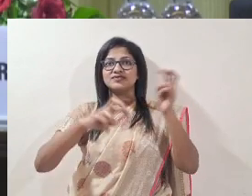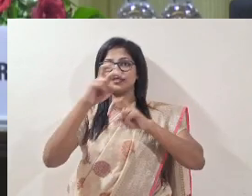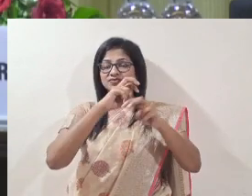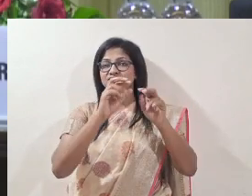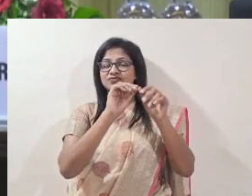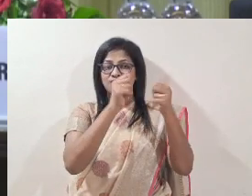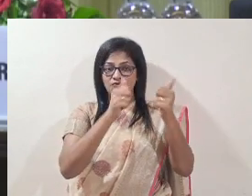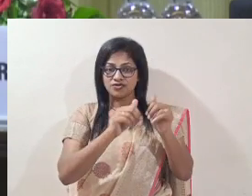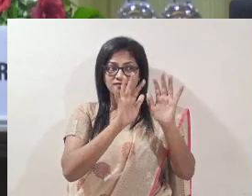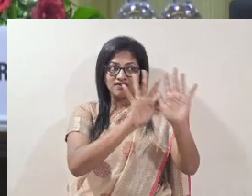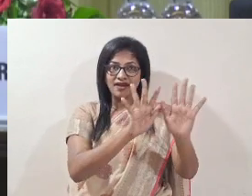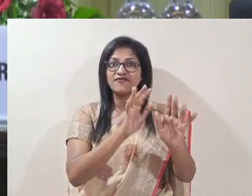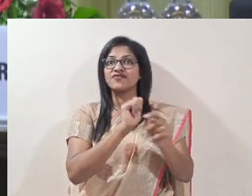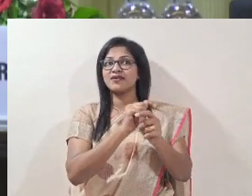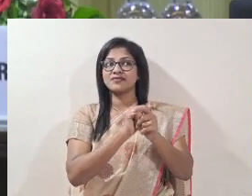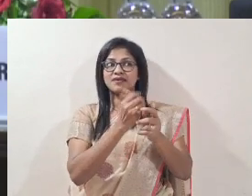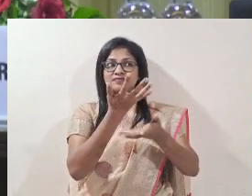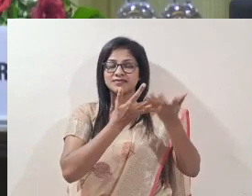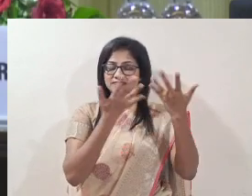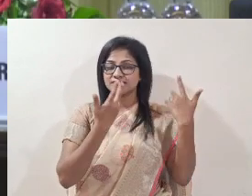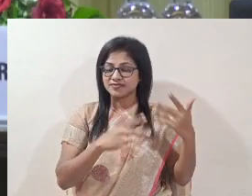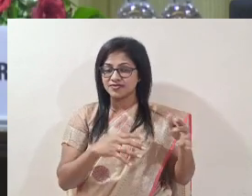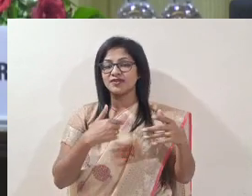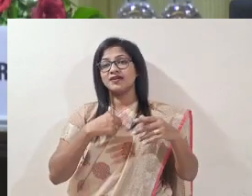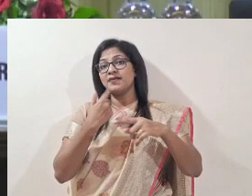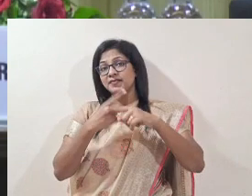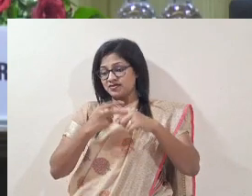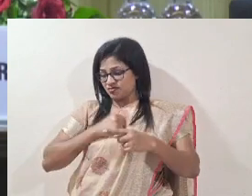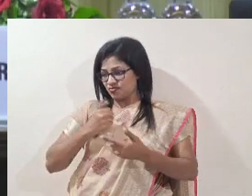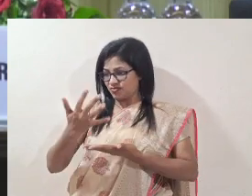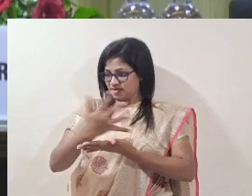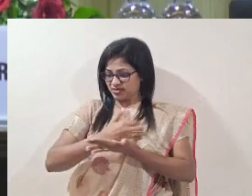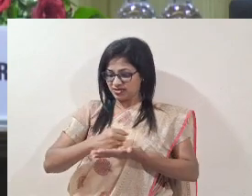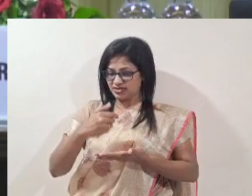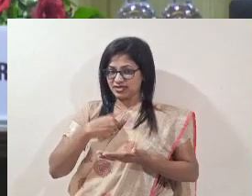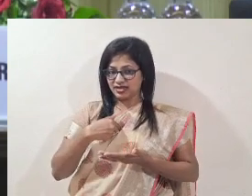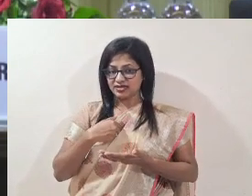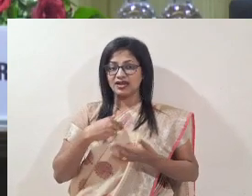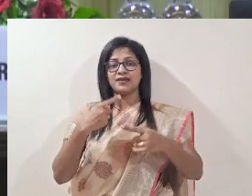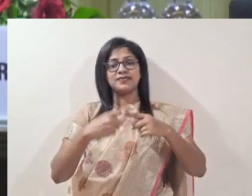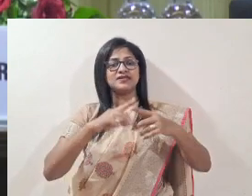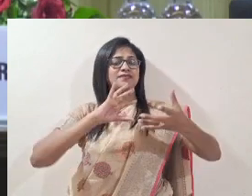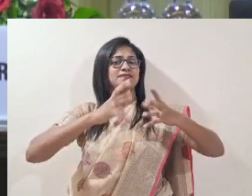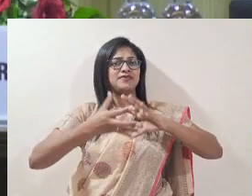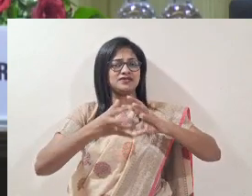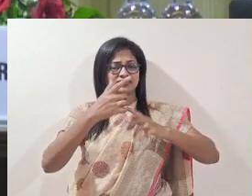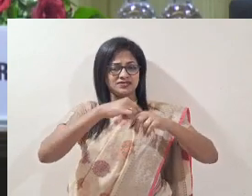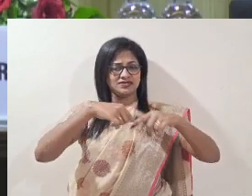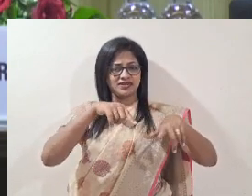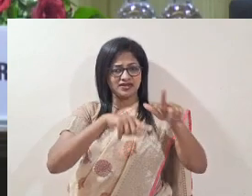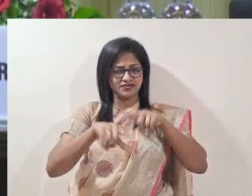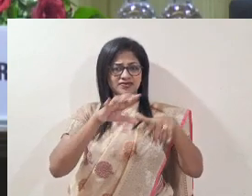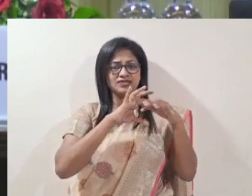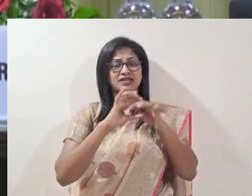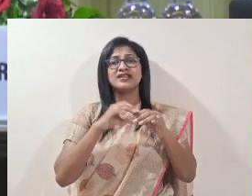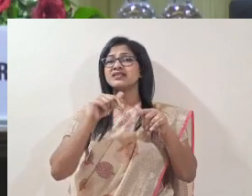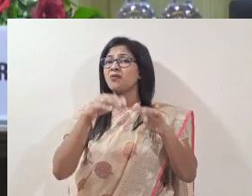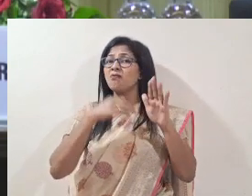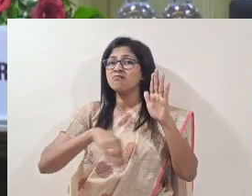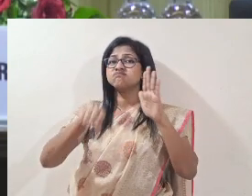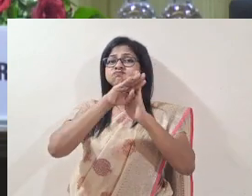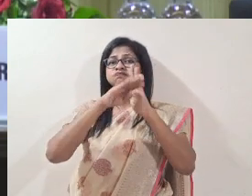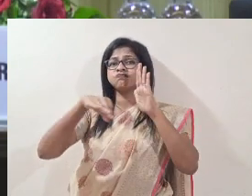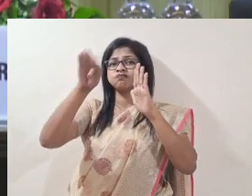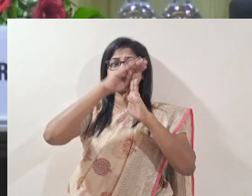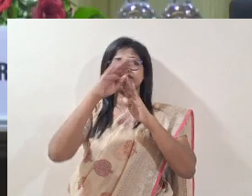also now using our data and try to test the data with the machine language. You see, so much of advancement